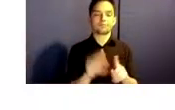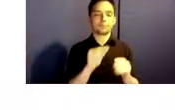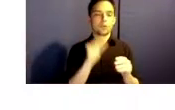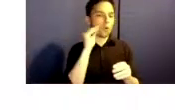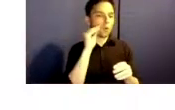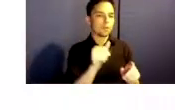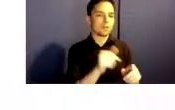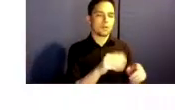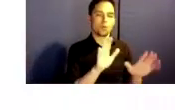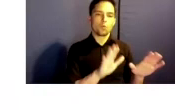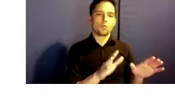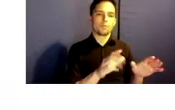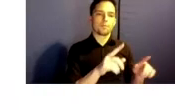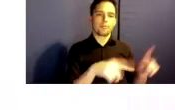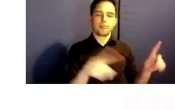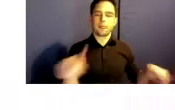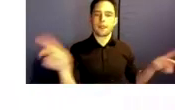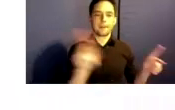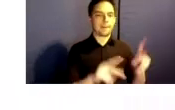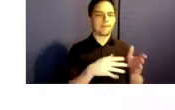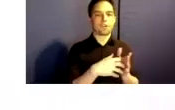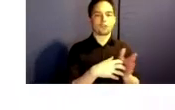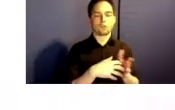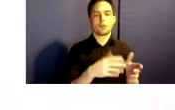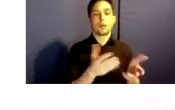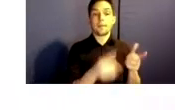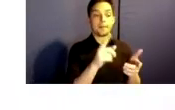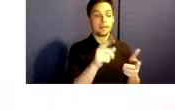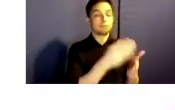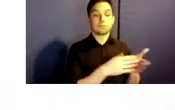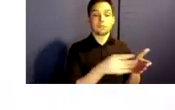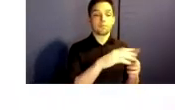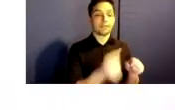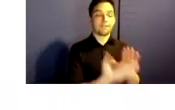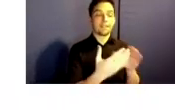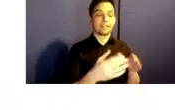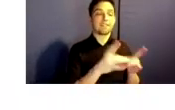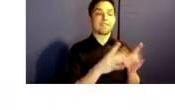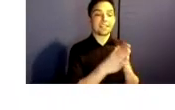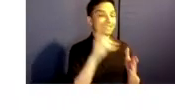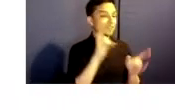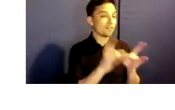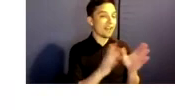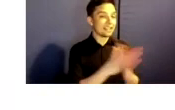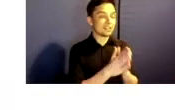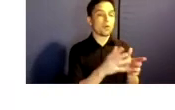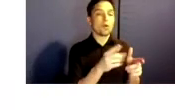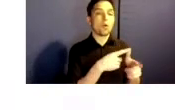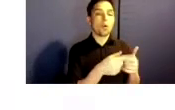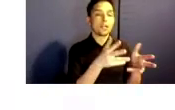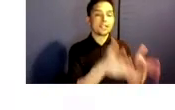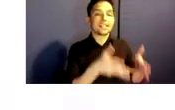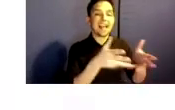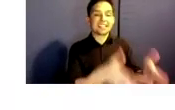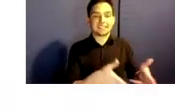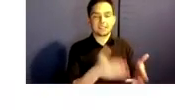as well who might be facing neglect or sexual violence. So these flyers were also